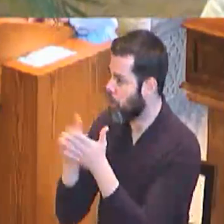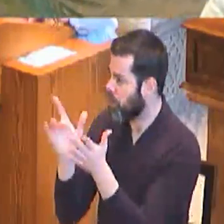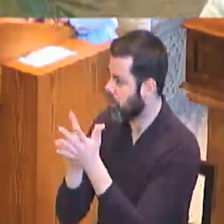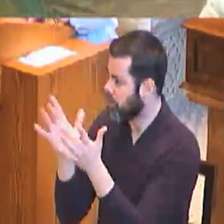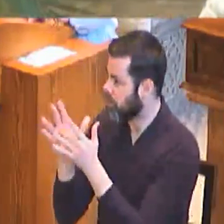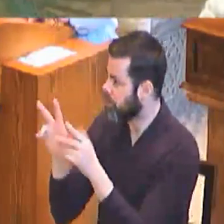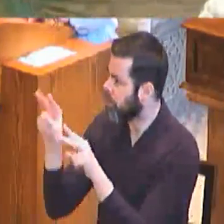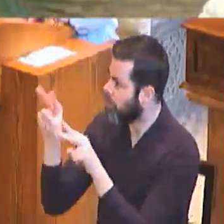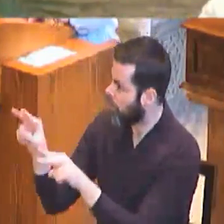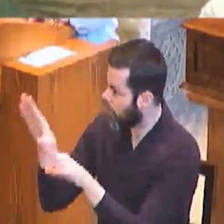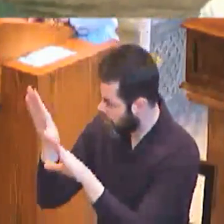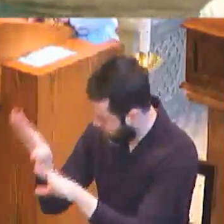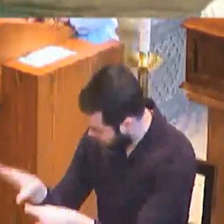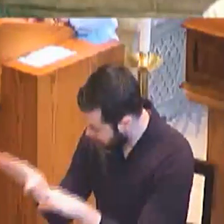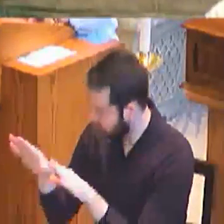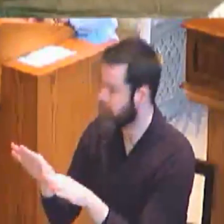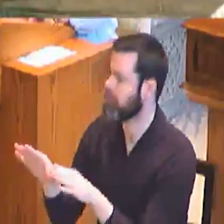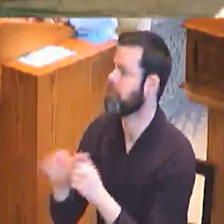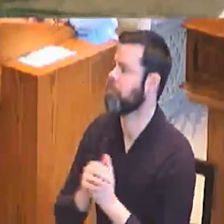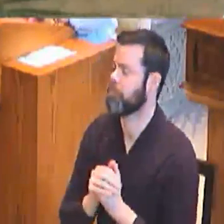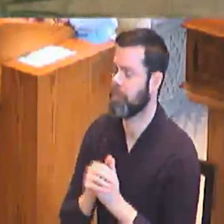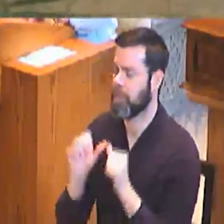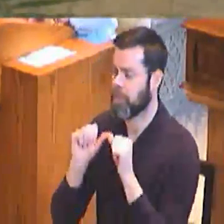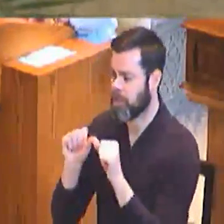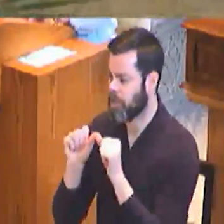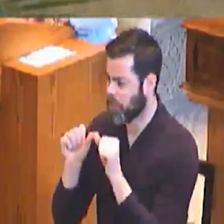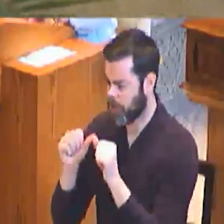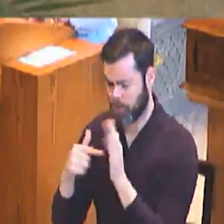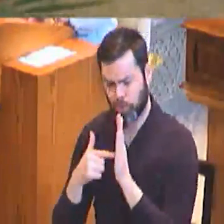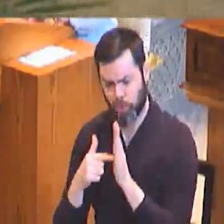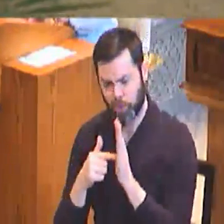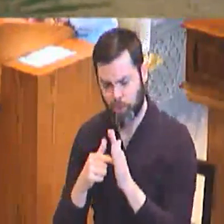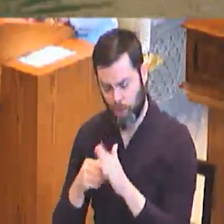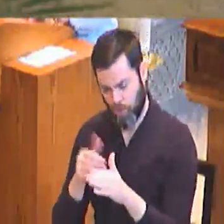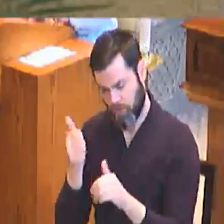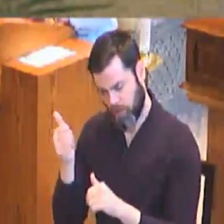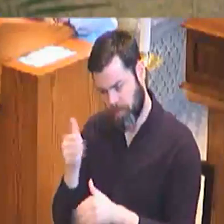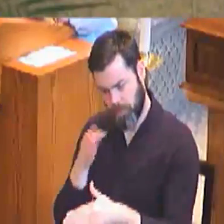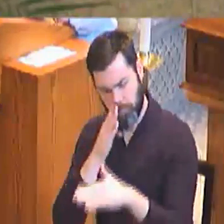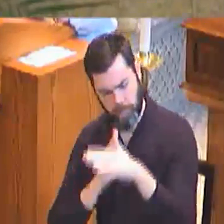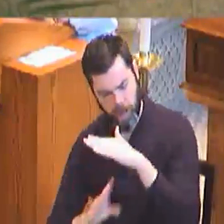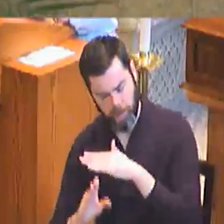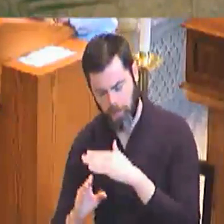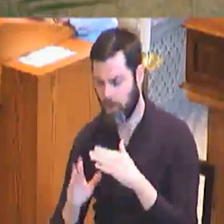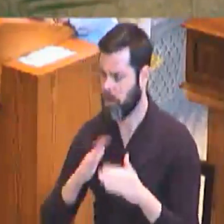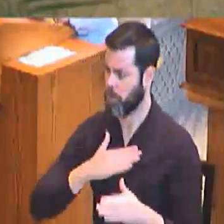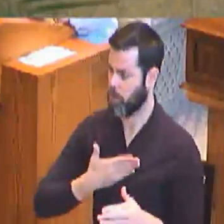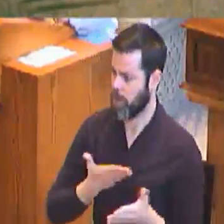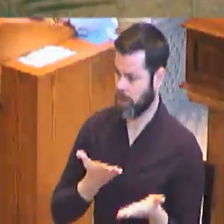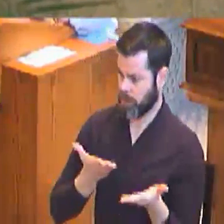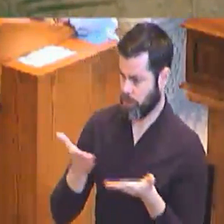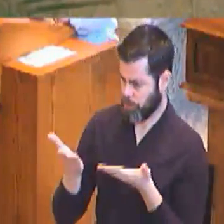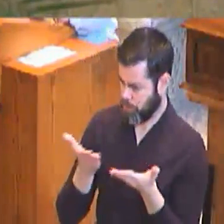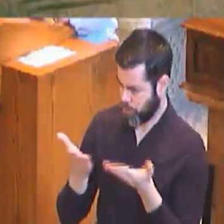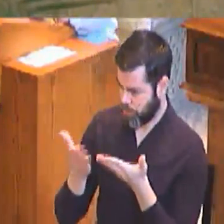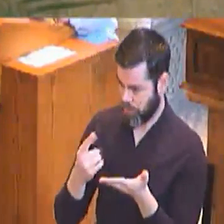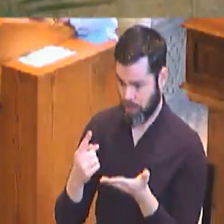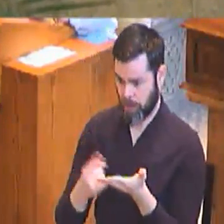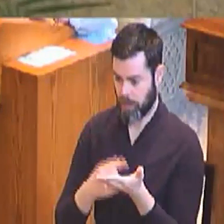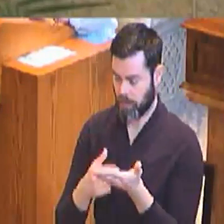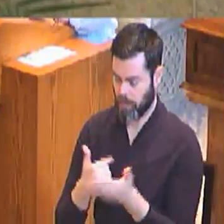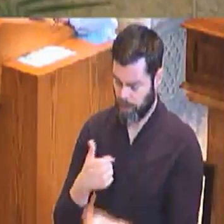him. He continued to demonstrate humility and the willingness to serve. I have sometimes been